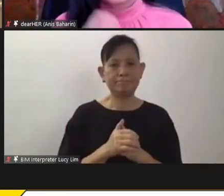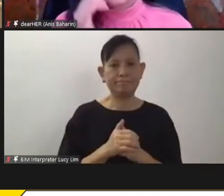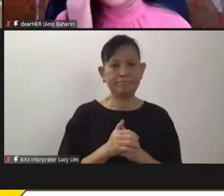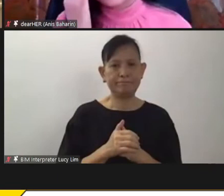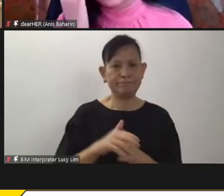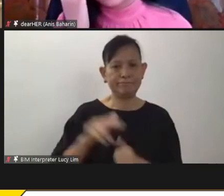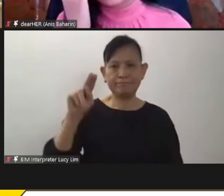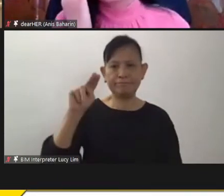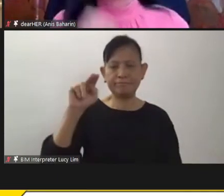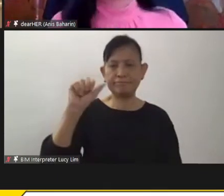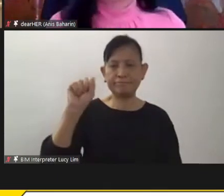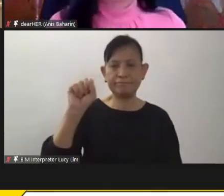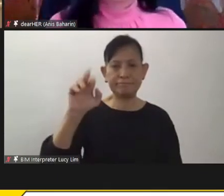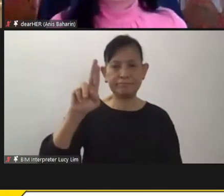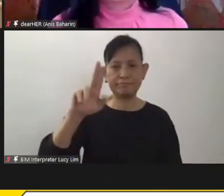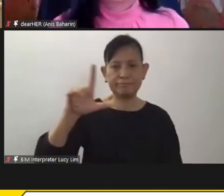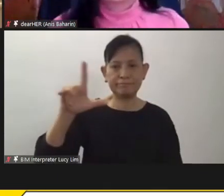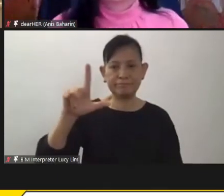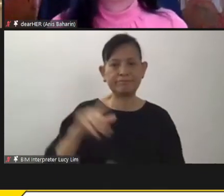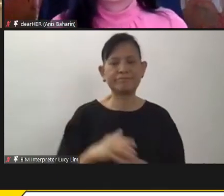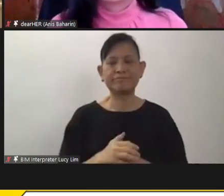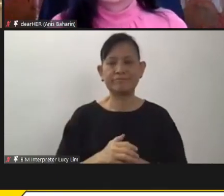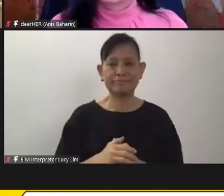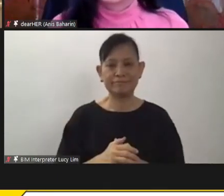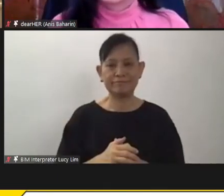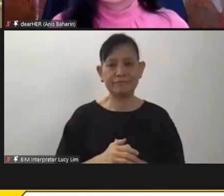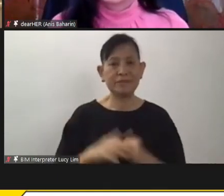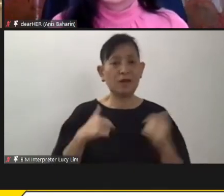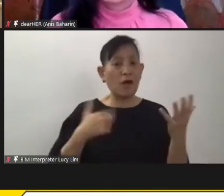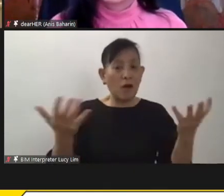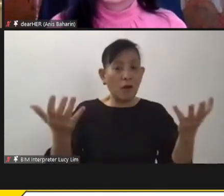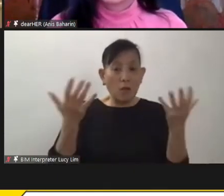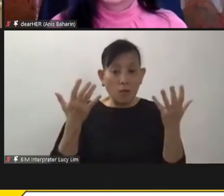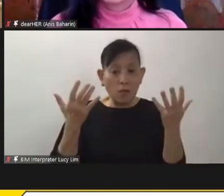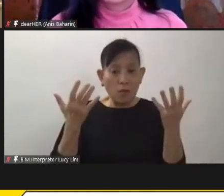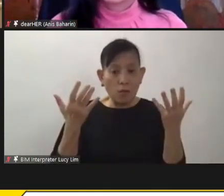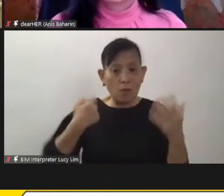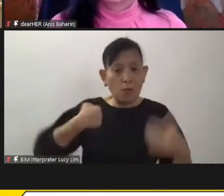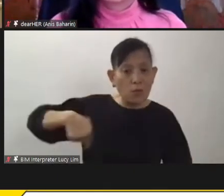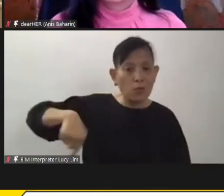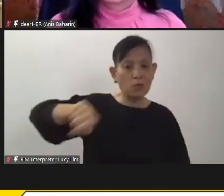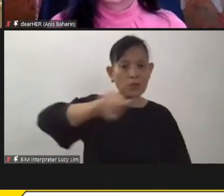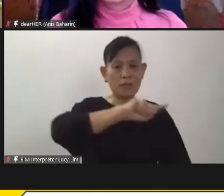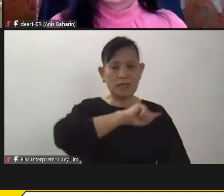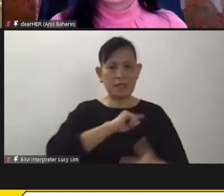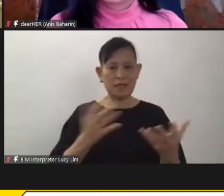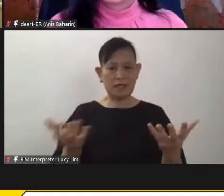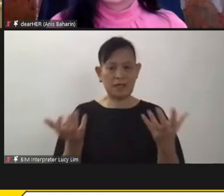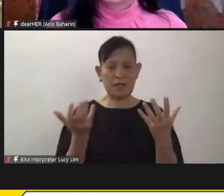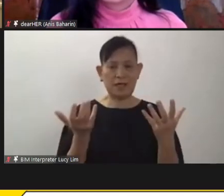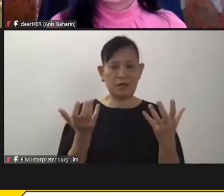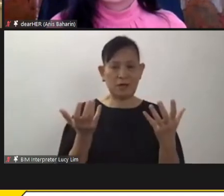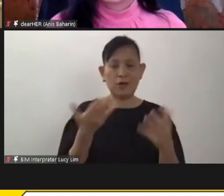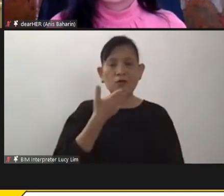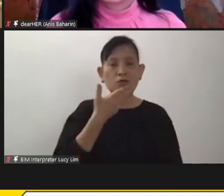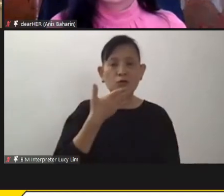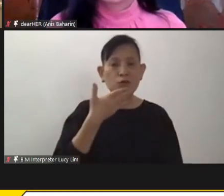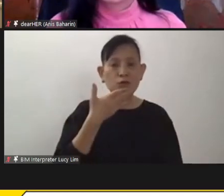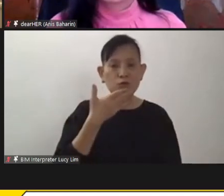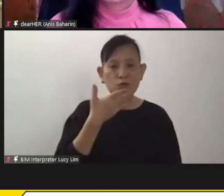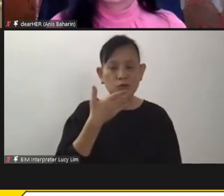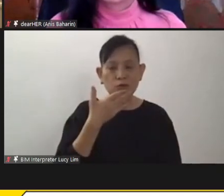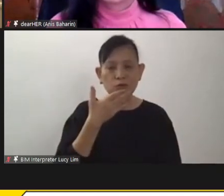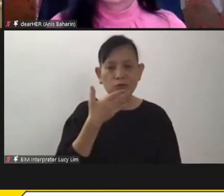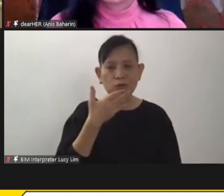Nasrul? Okay. All I want, or all we want as a youth and as